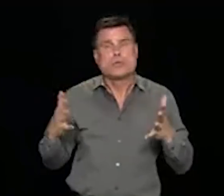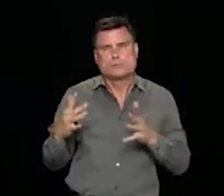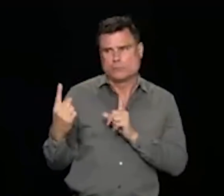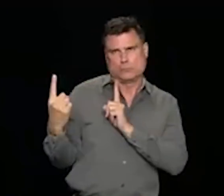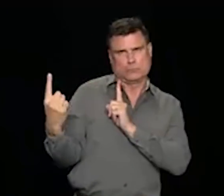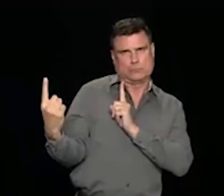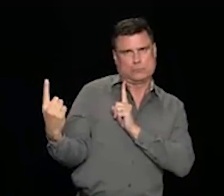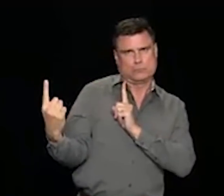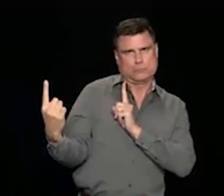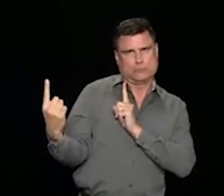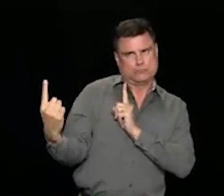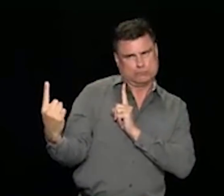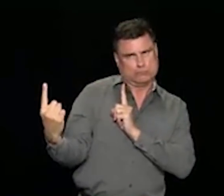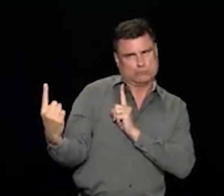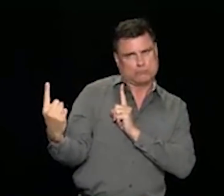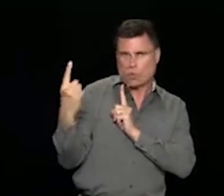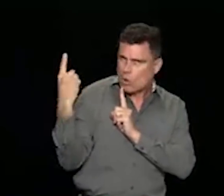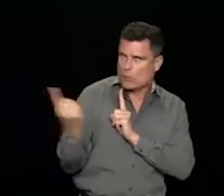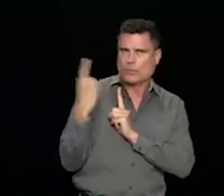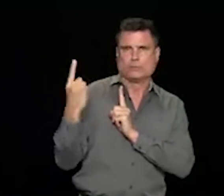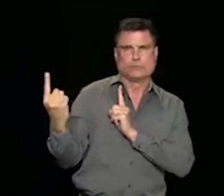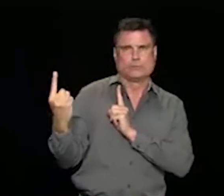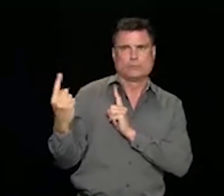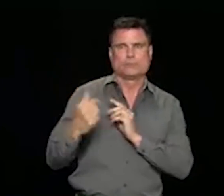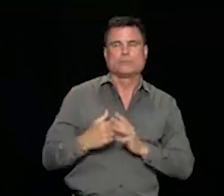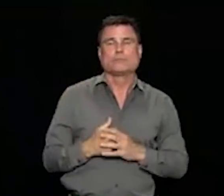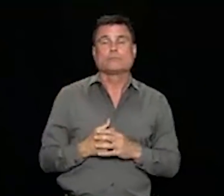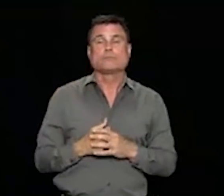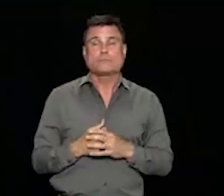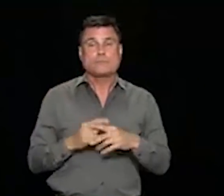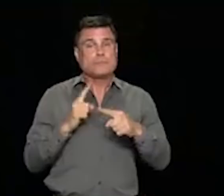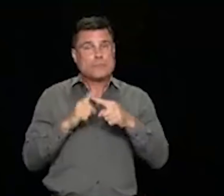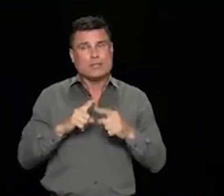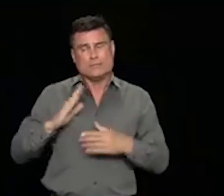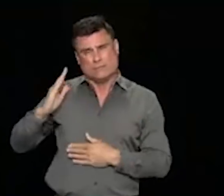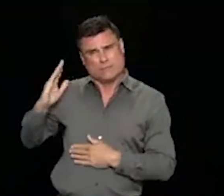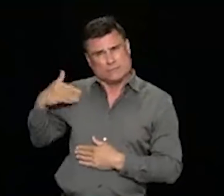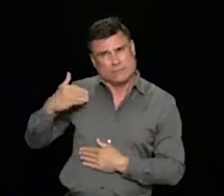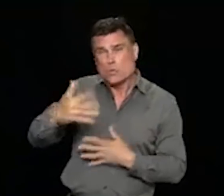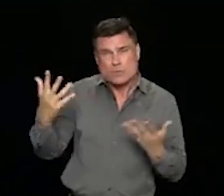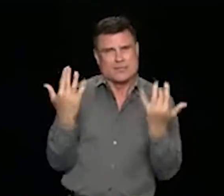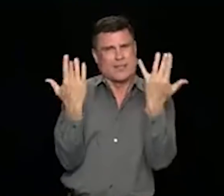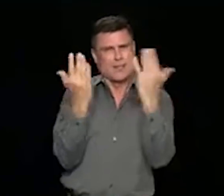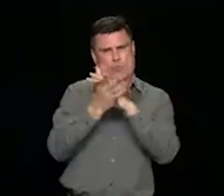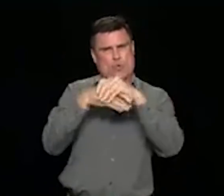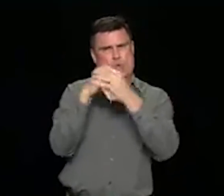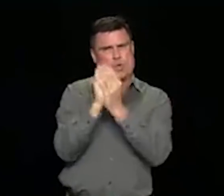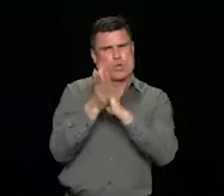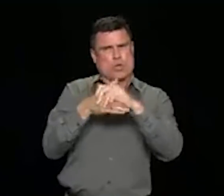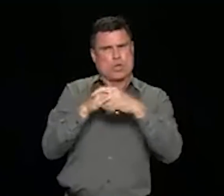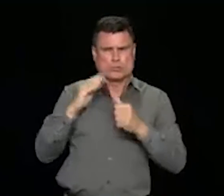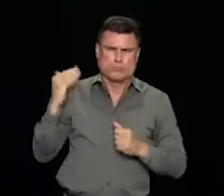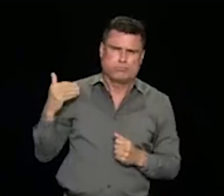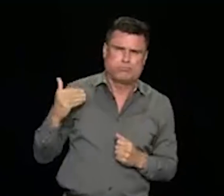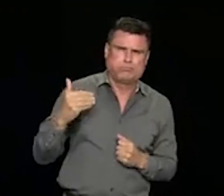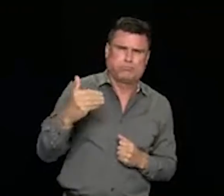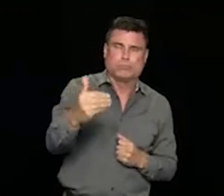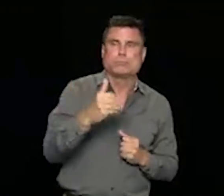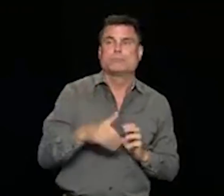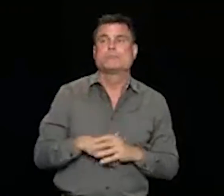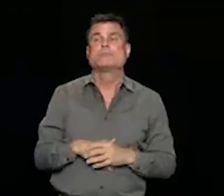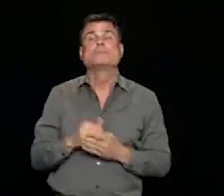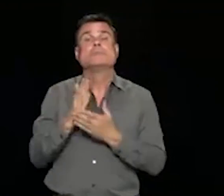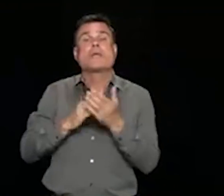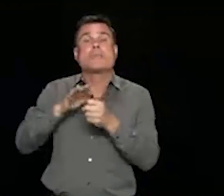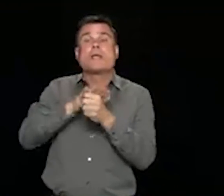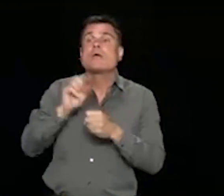hygiene, and in some situations, adding that extra layer of wearing a non-medical mask. Small numbers and knowing who you